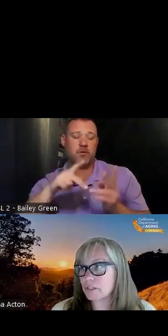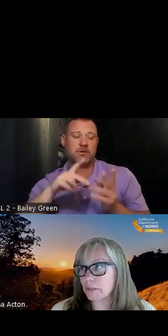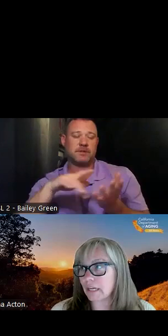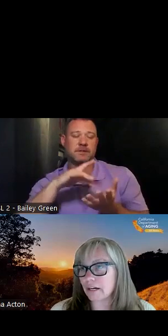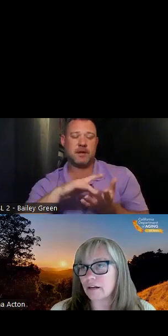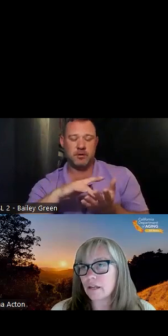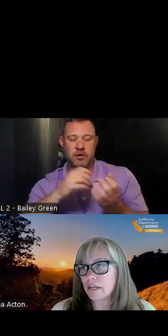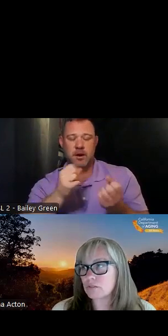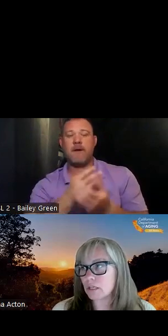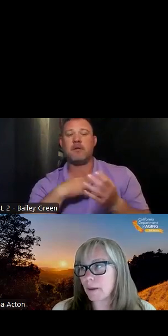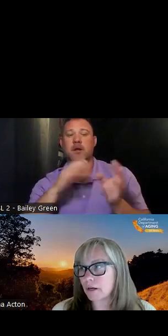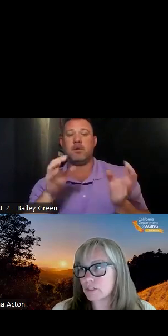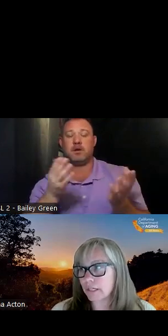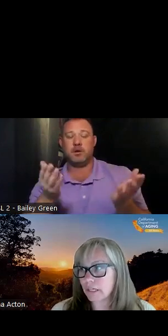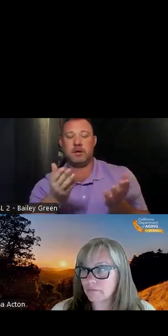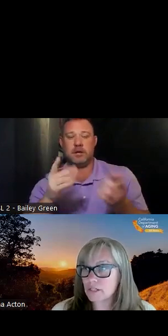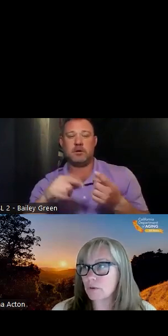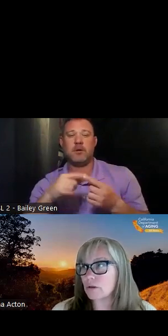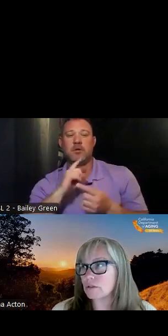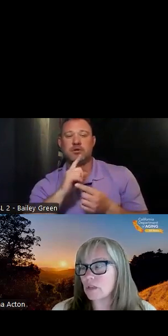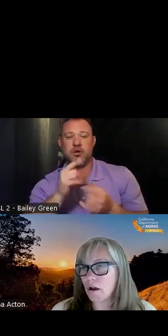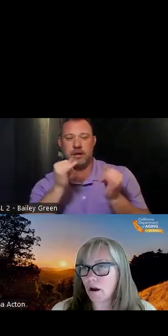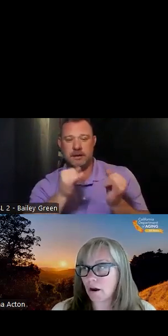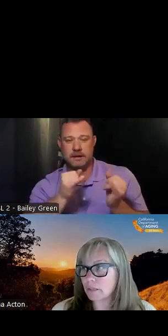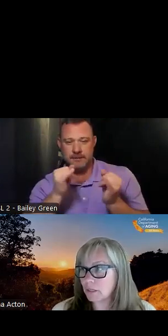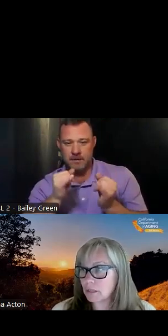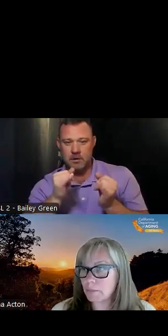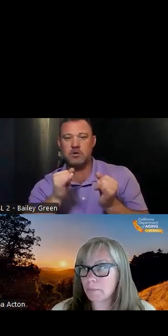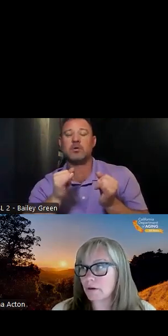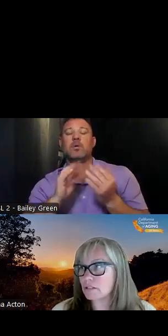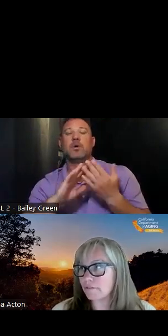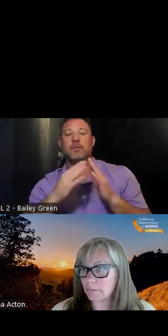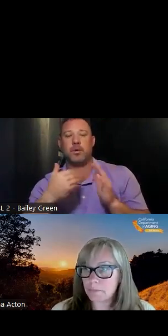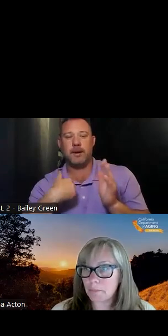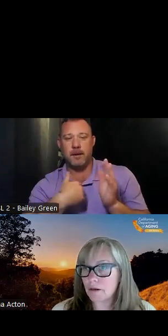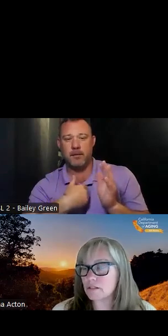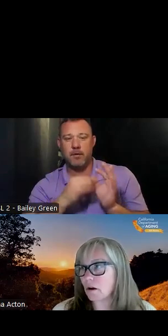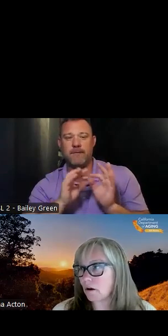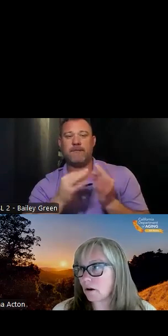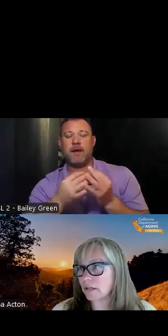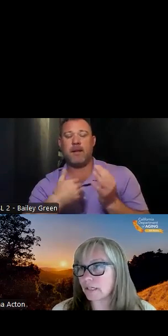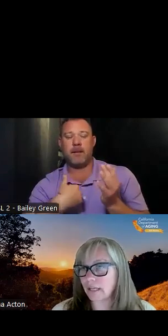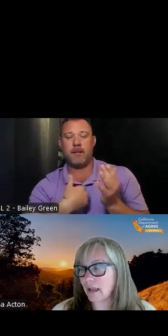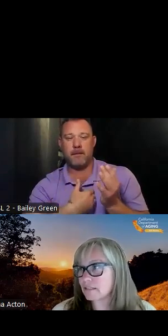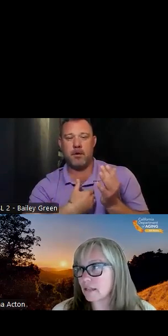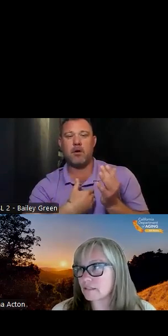Everything we're doing here is really about ensuring individuals, our community members, our family members are getting access